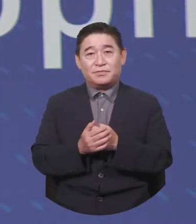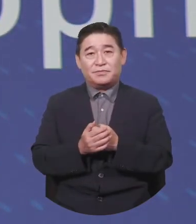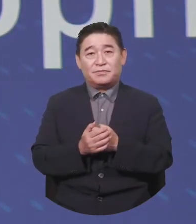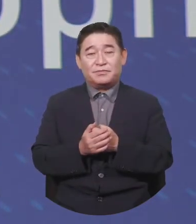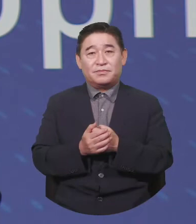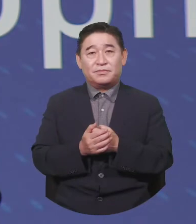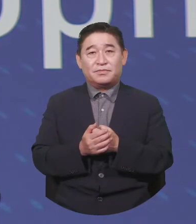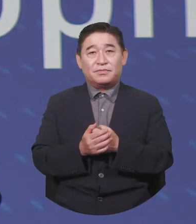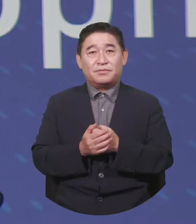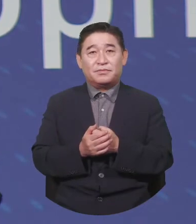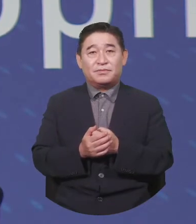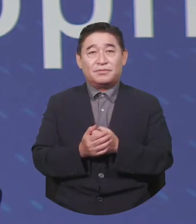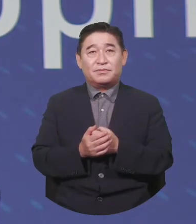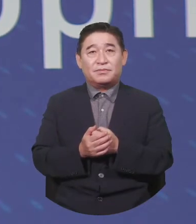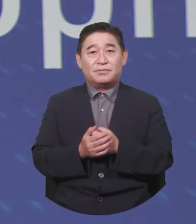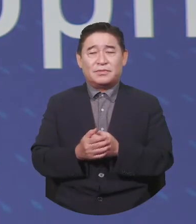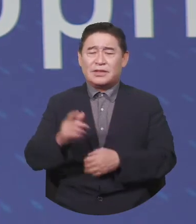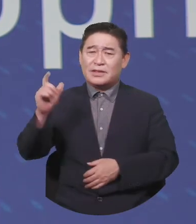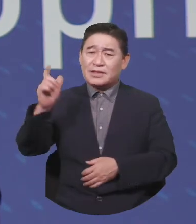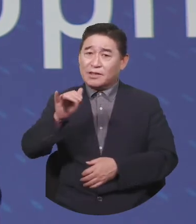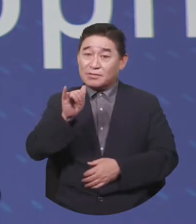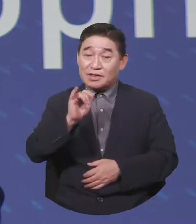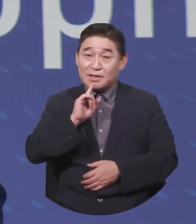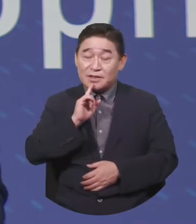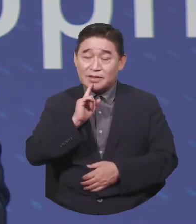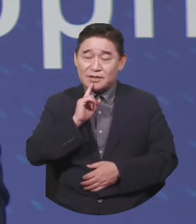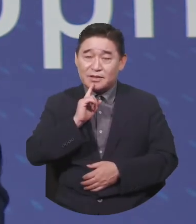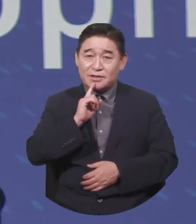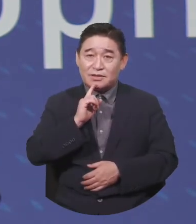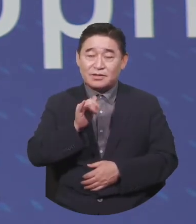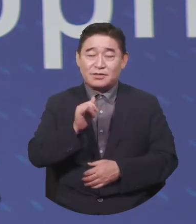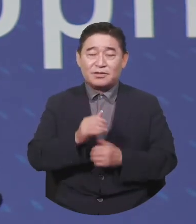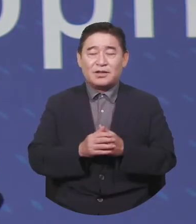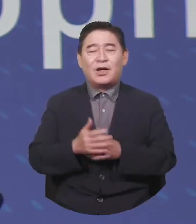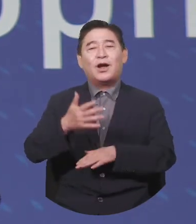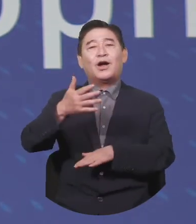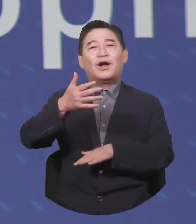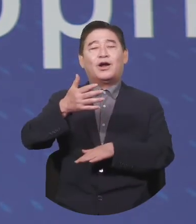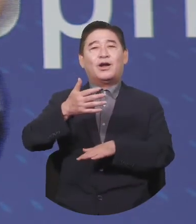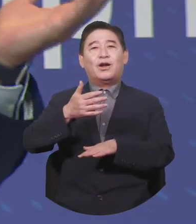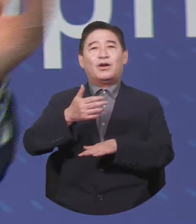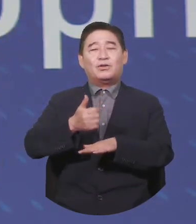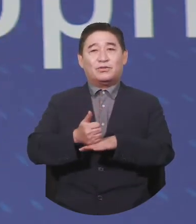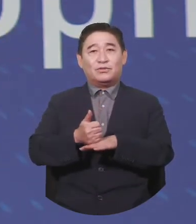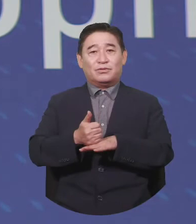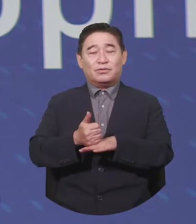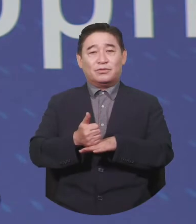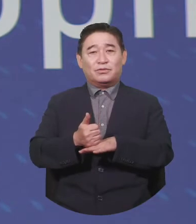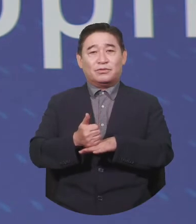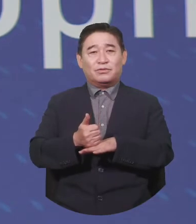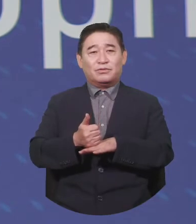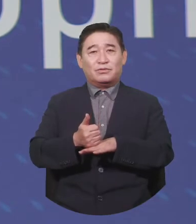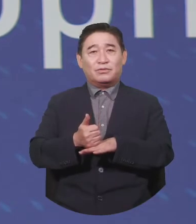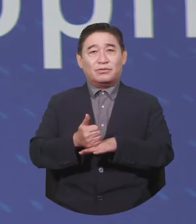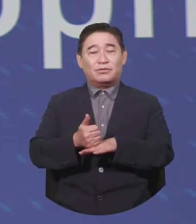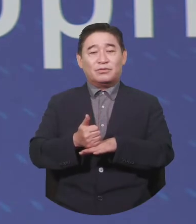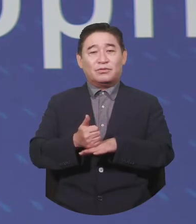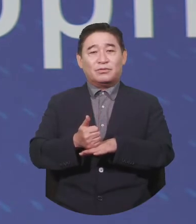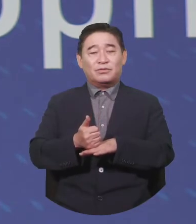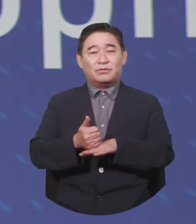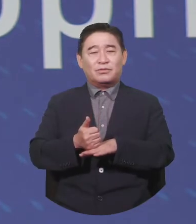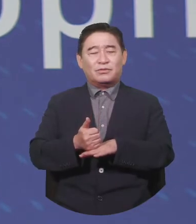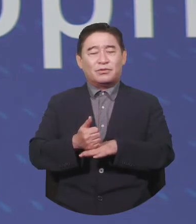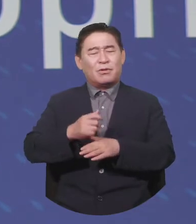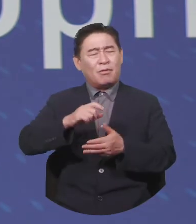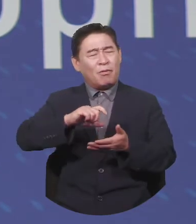one way. But what we are seeing is that everybody is struggling to some extent. Also, this call from the